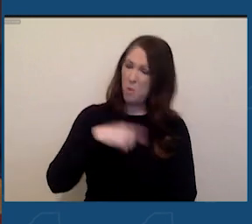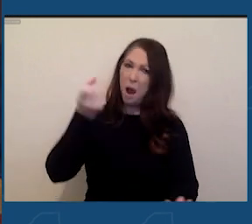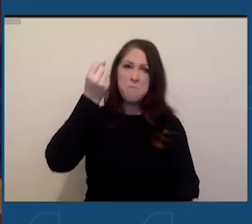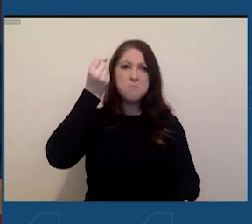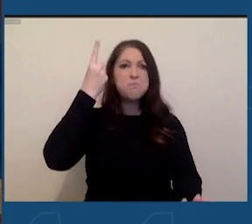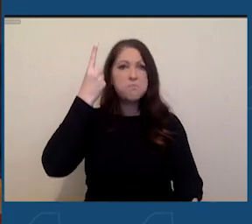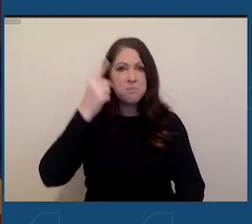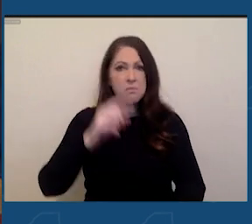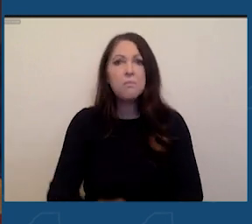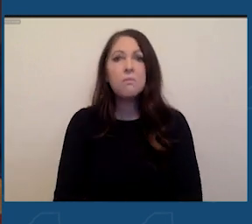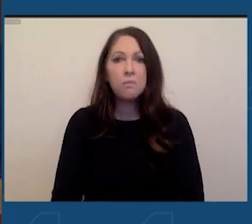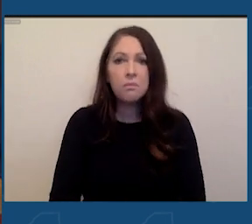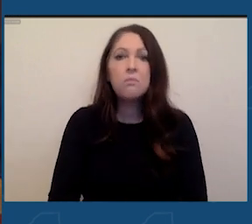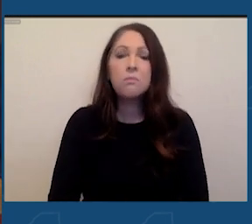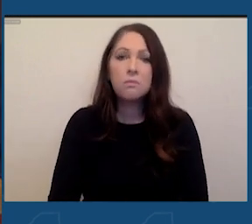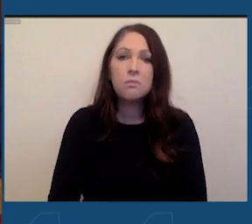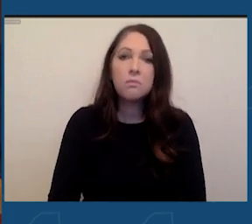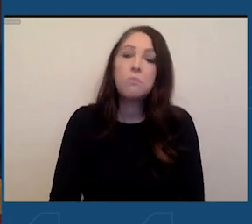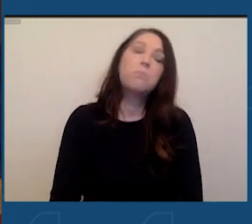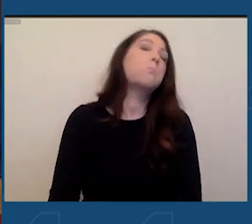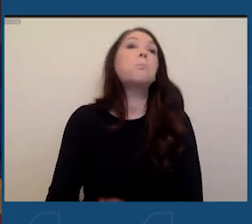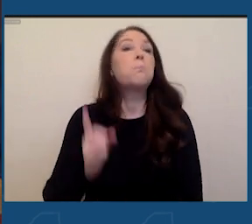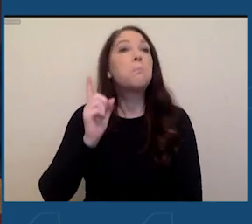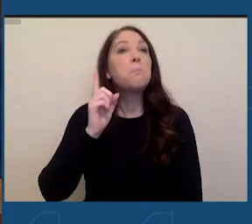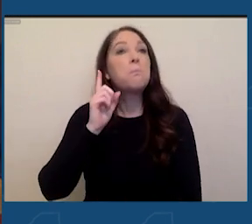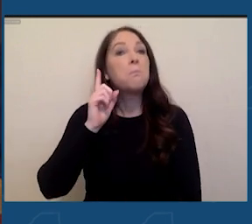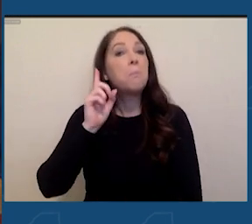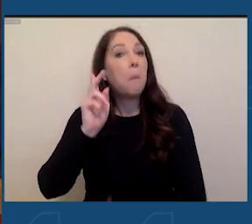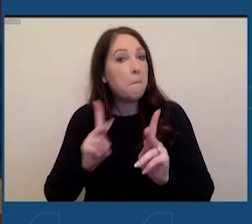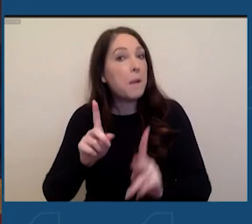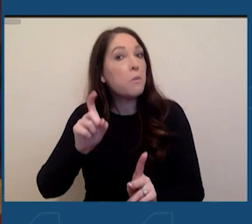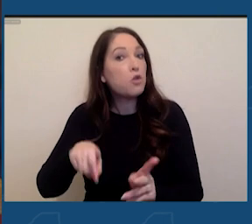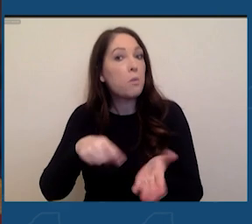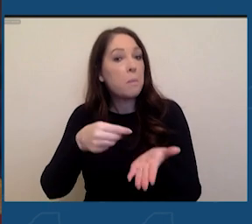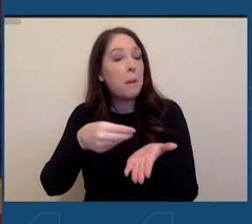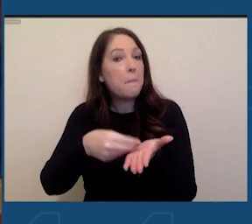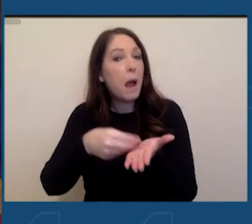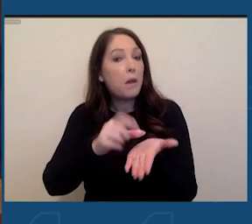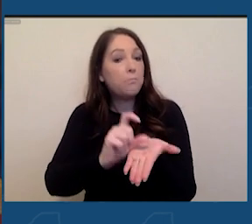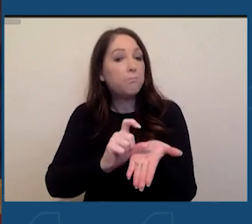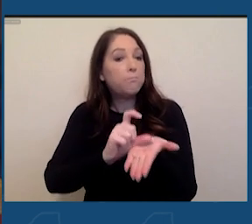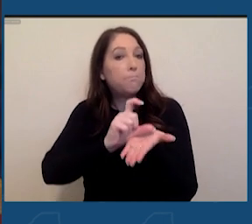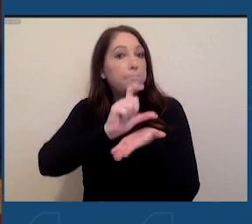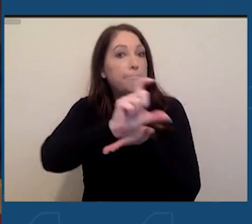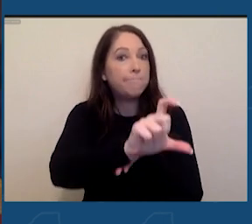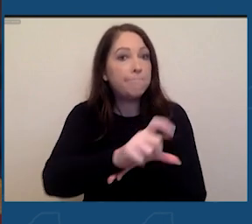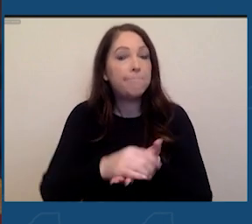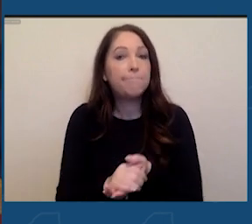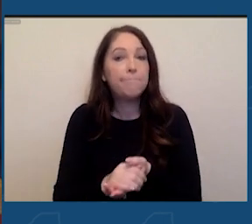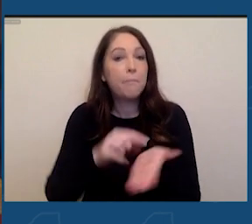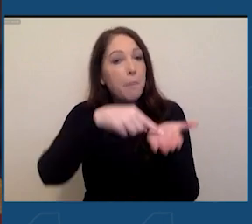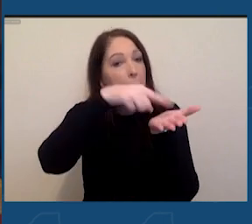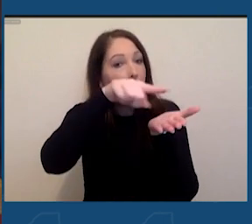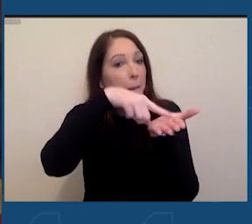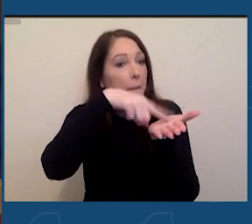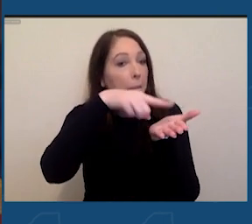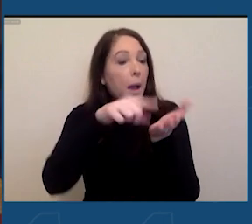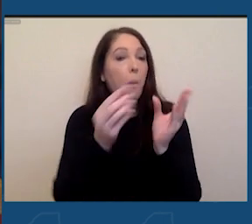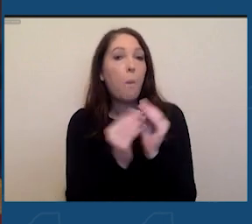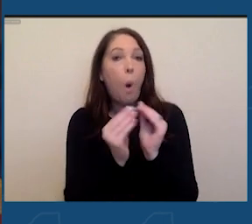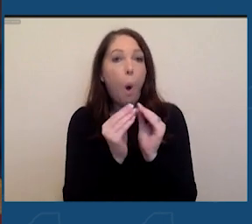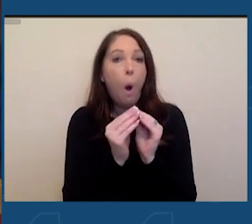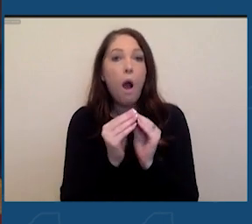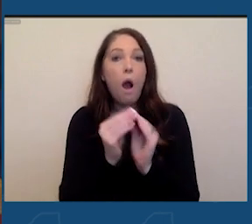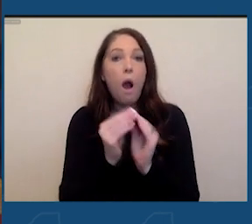of, I believe, that people should be paid more as everything keeps going up. It's not their fault that the cost of diapers and formula and the